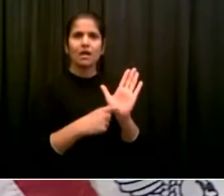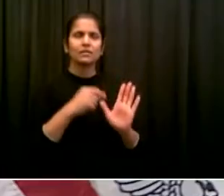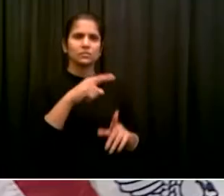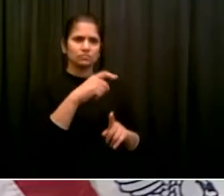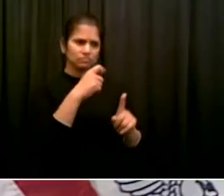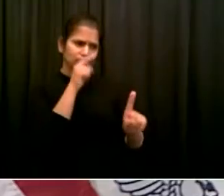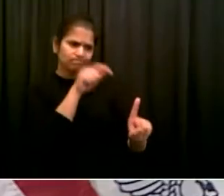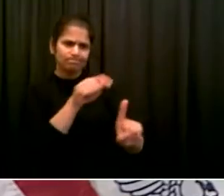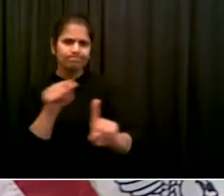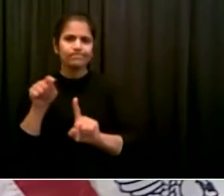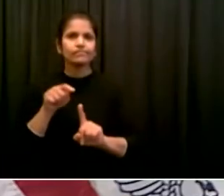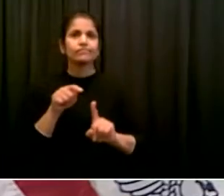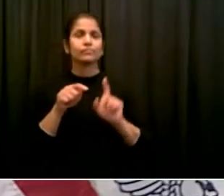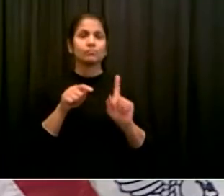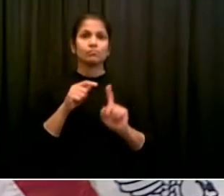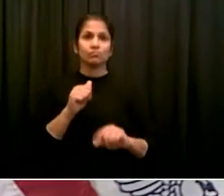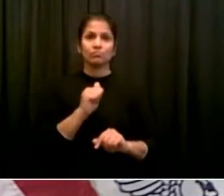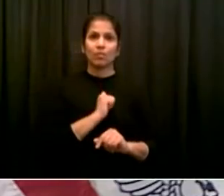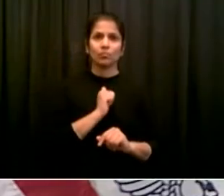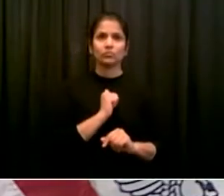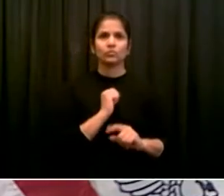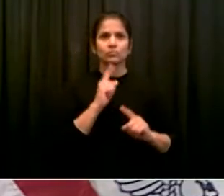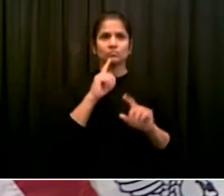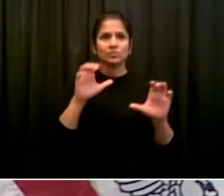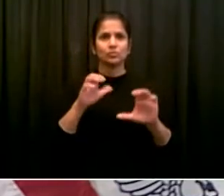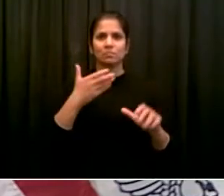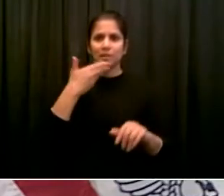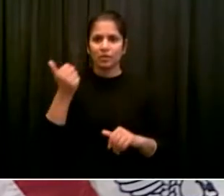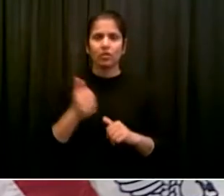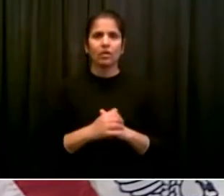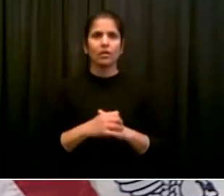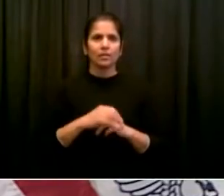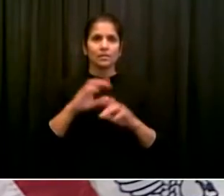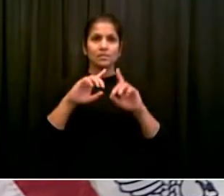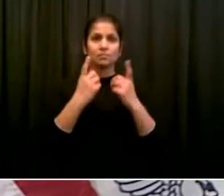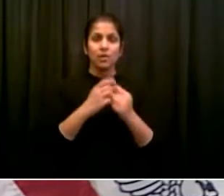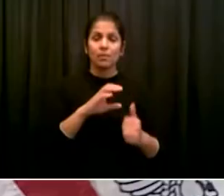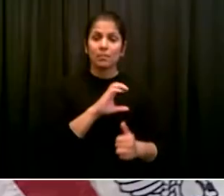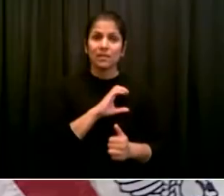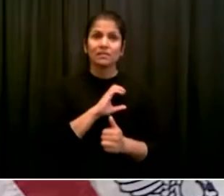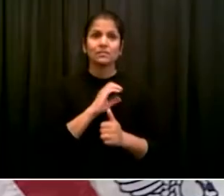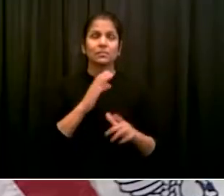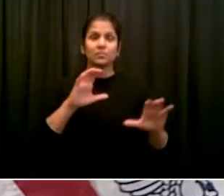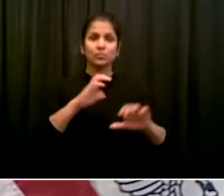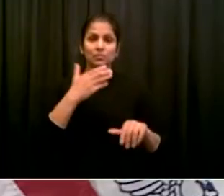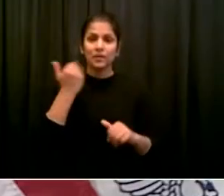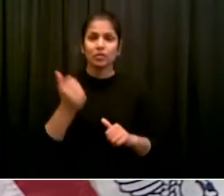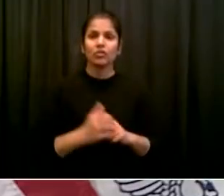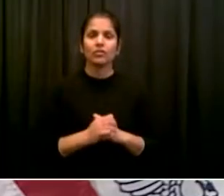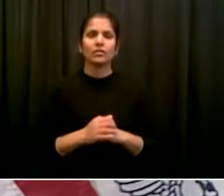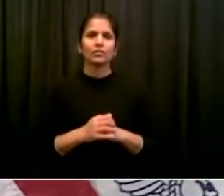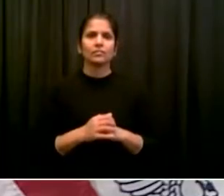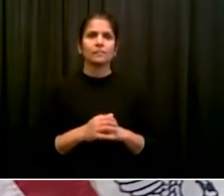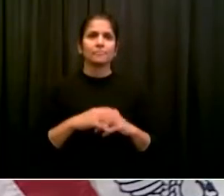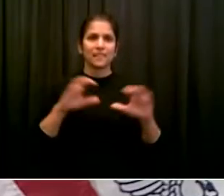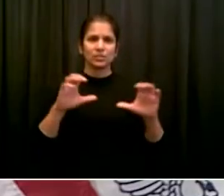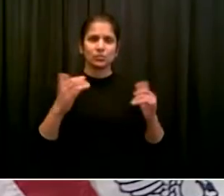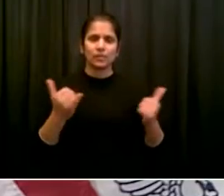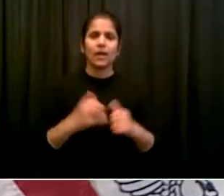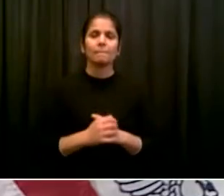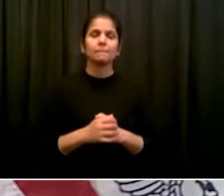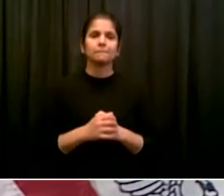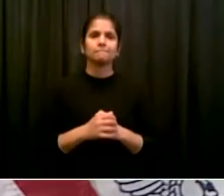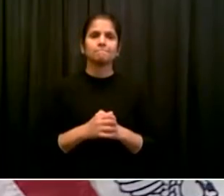better, the department has to do better, and we are doing that right now. We've been implementing those recommendations aggressively. We agree with